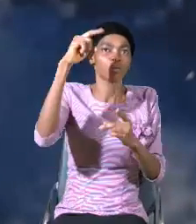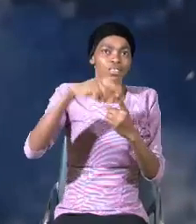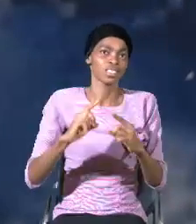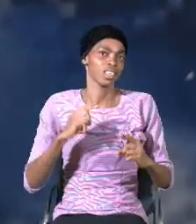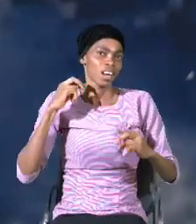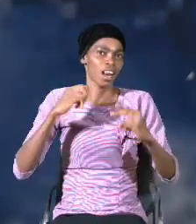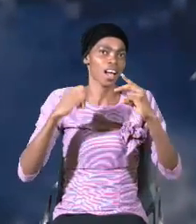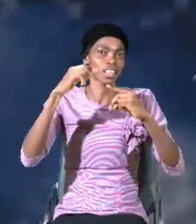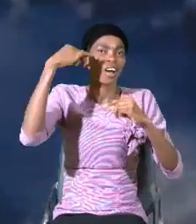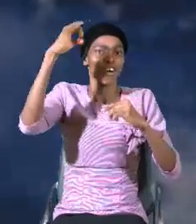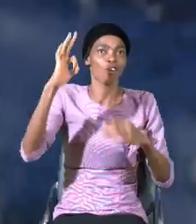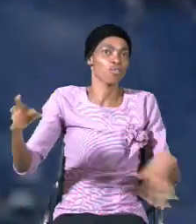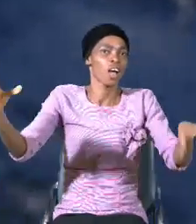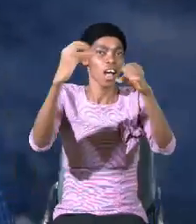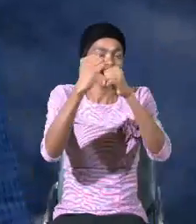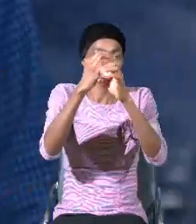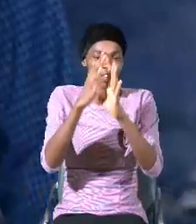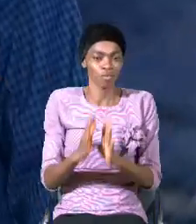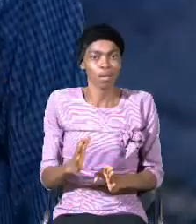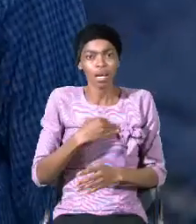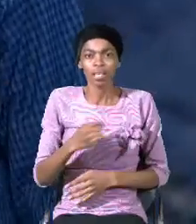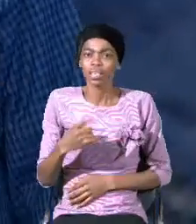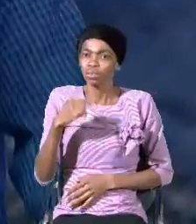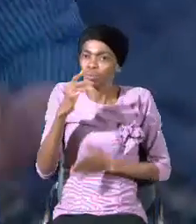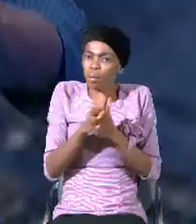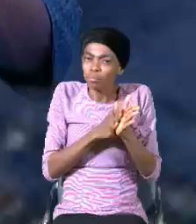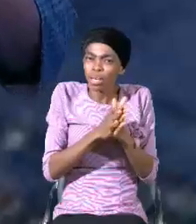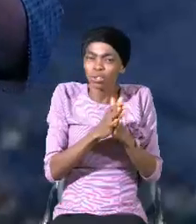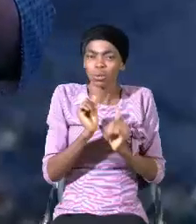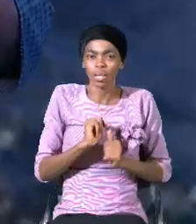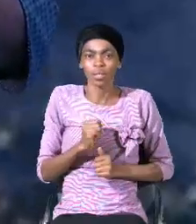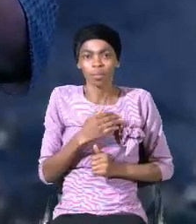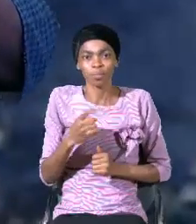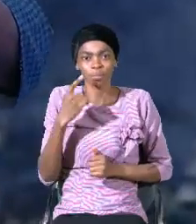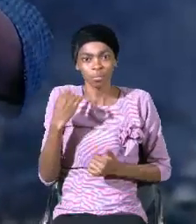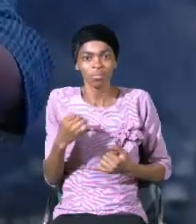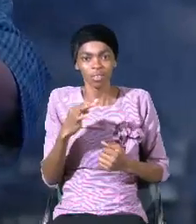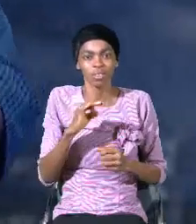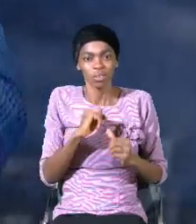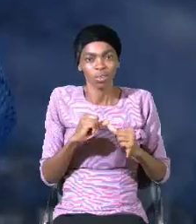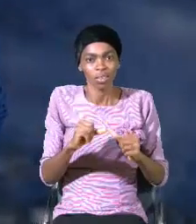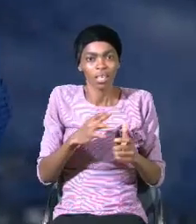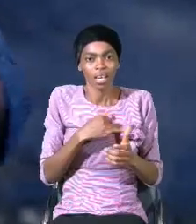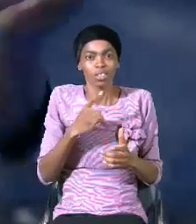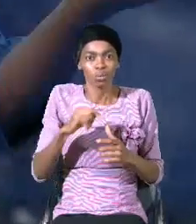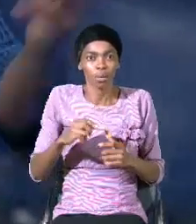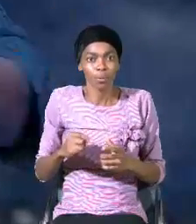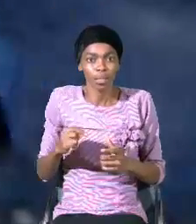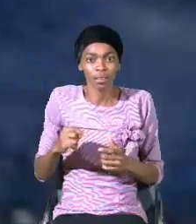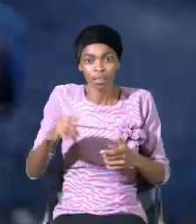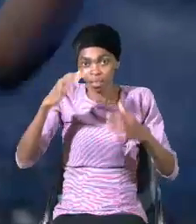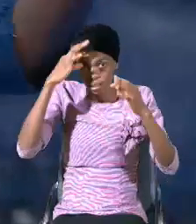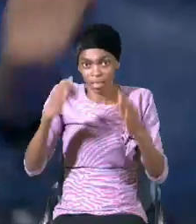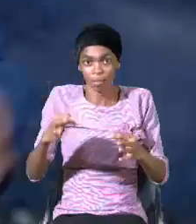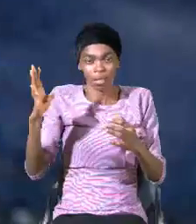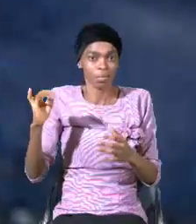of achievement. And then you are passionate and you are dominated by that passion. Problems are still